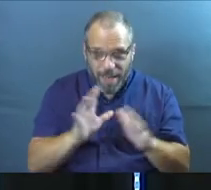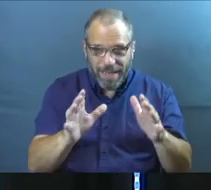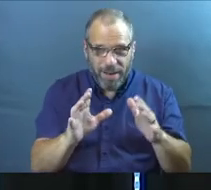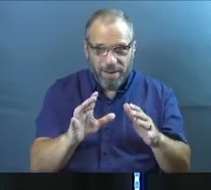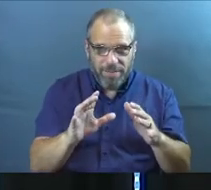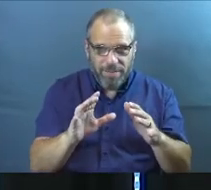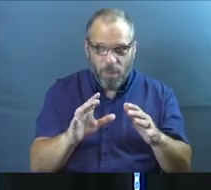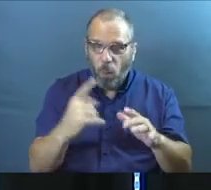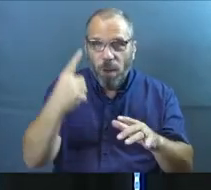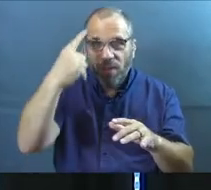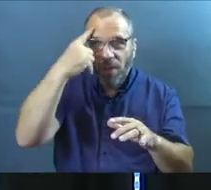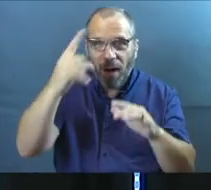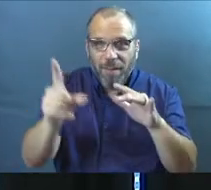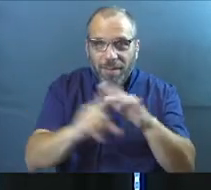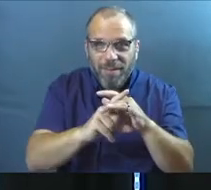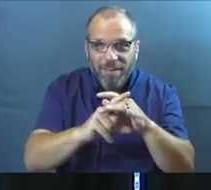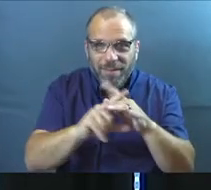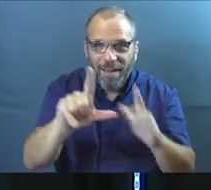Here's a logical thought.